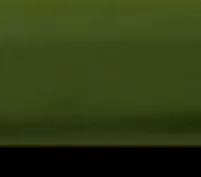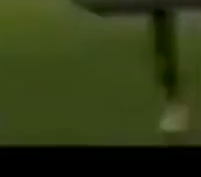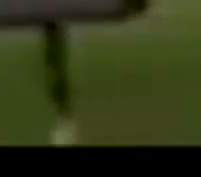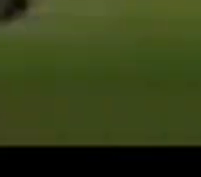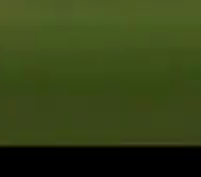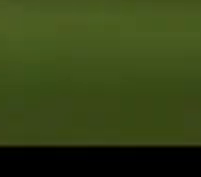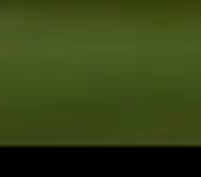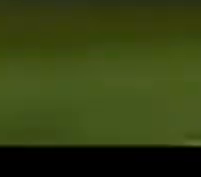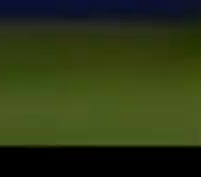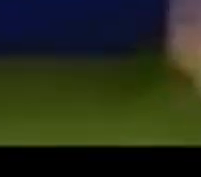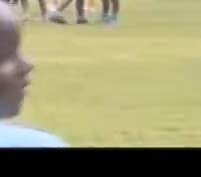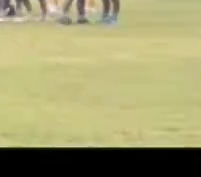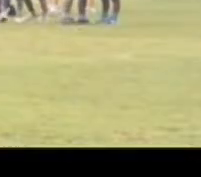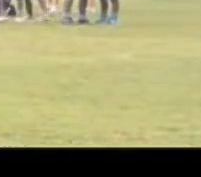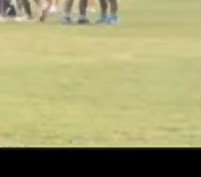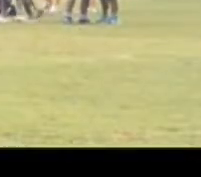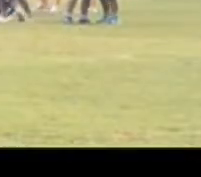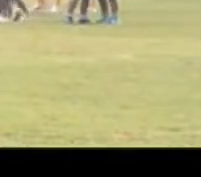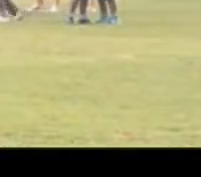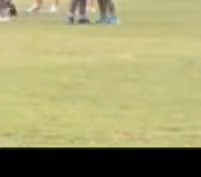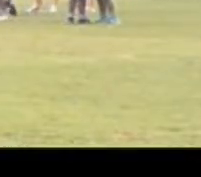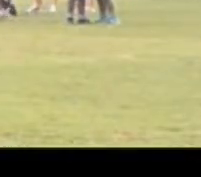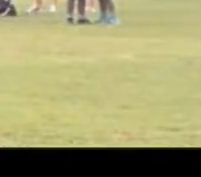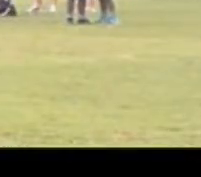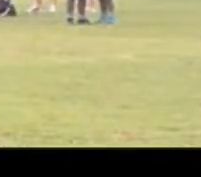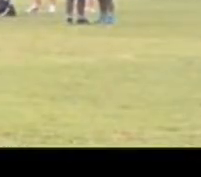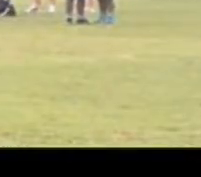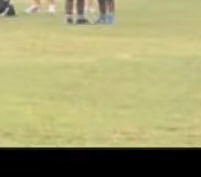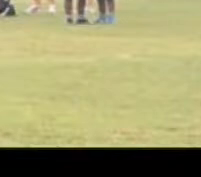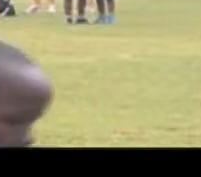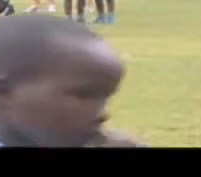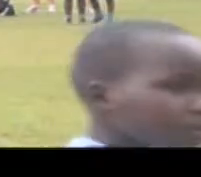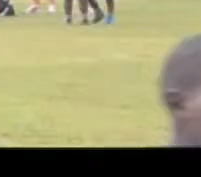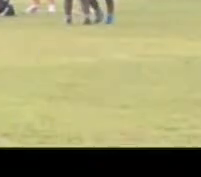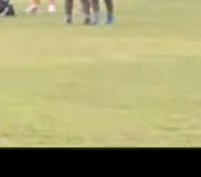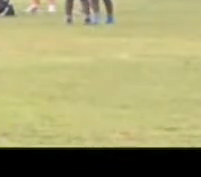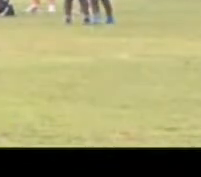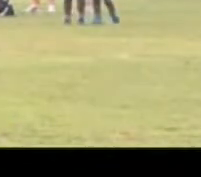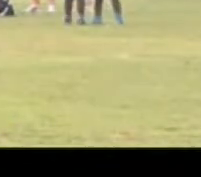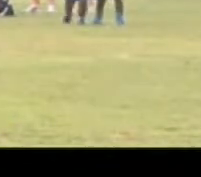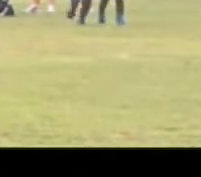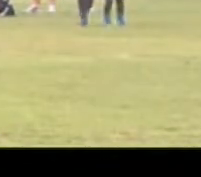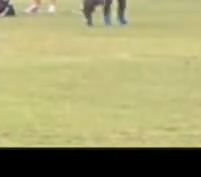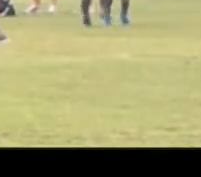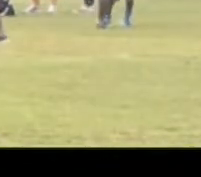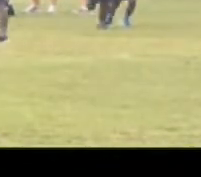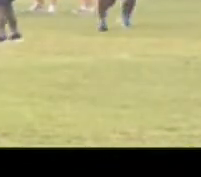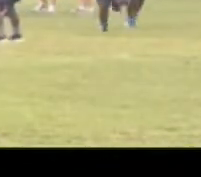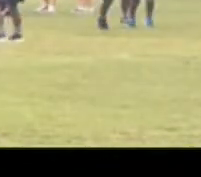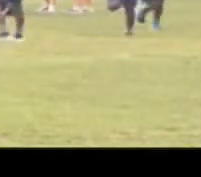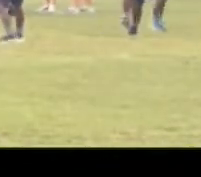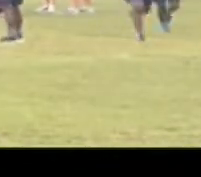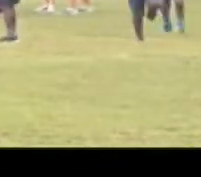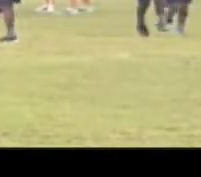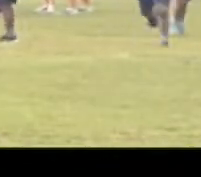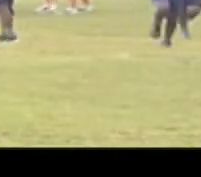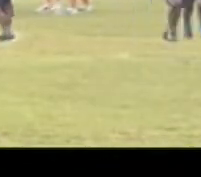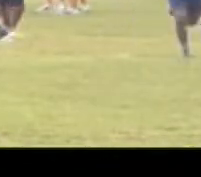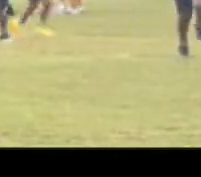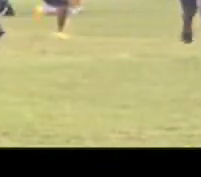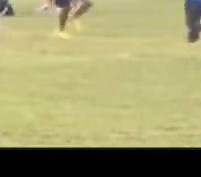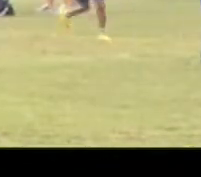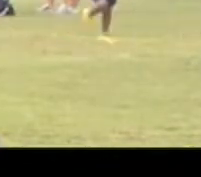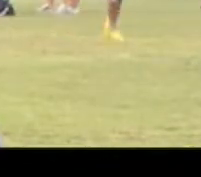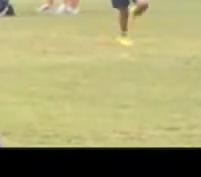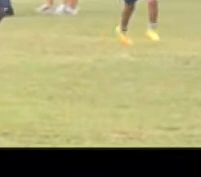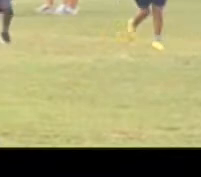and 2018-19. I ended up playing 21 years of international rugby, played in 7 Rugby World Cups, and won